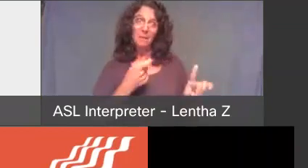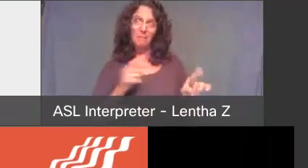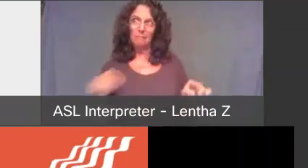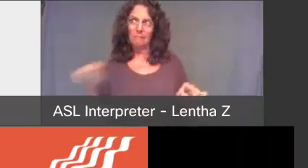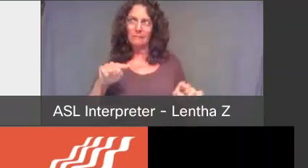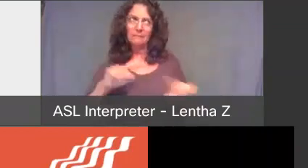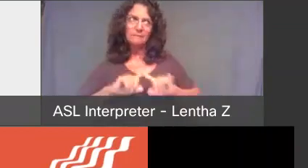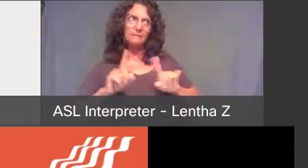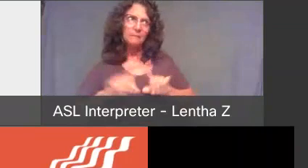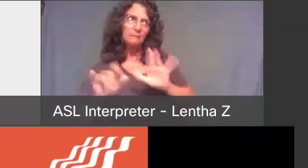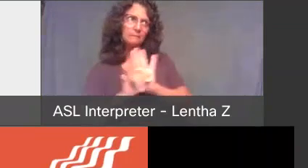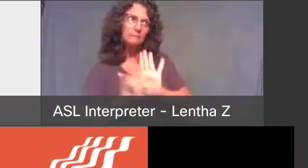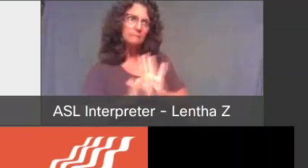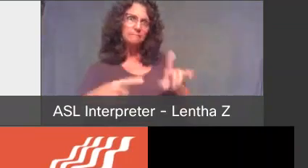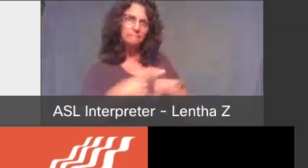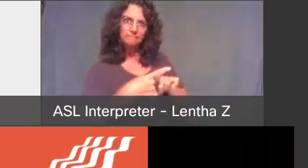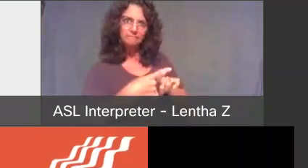of identities.